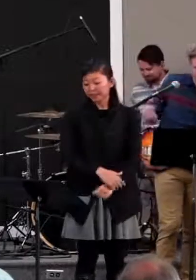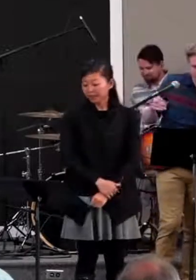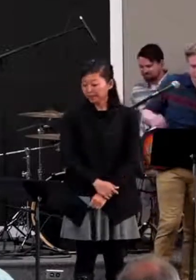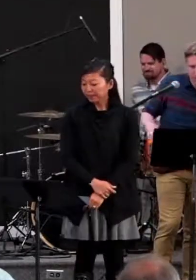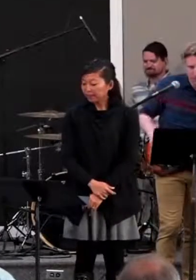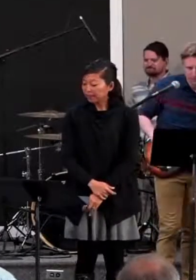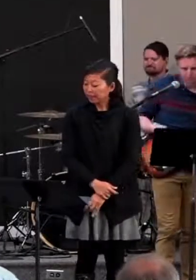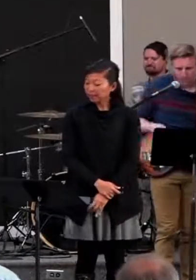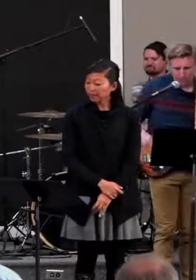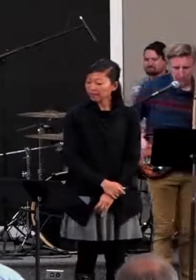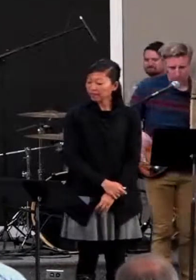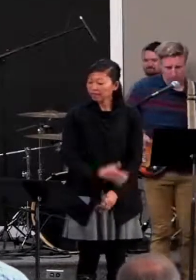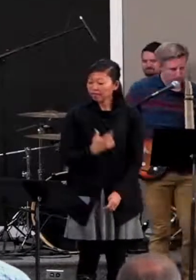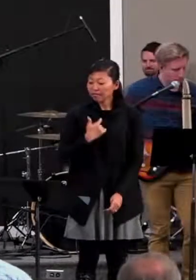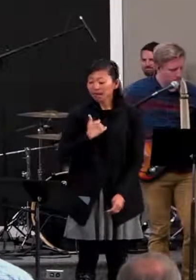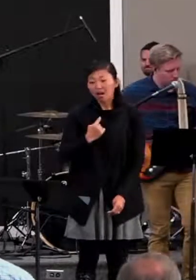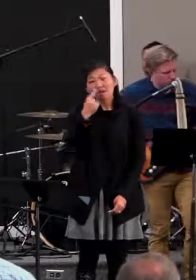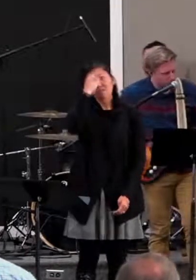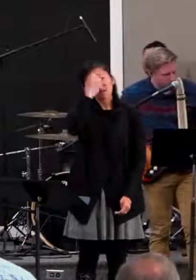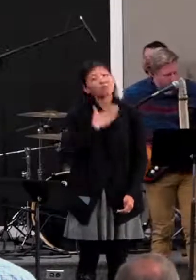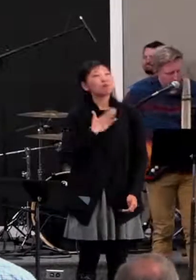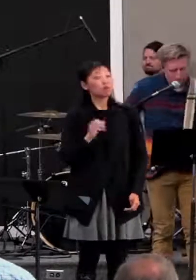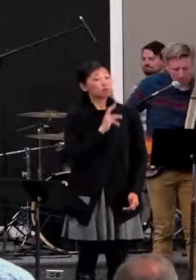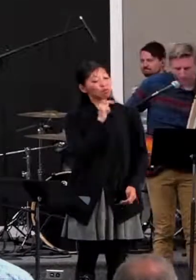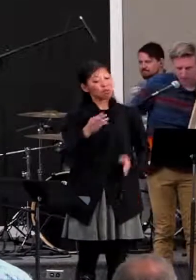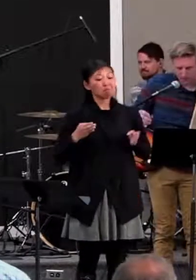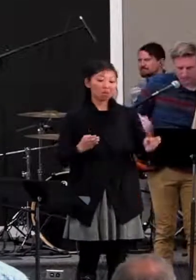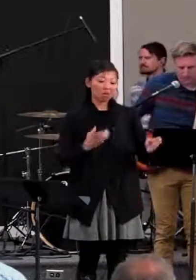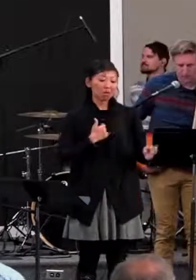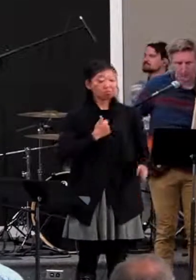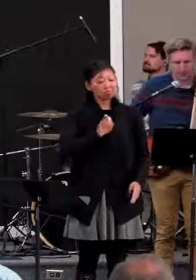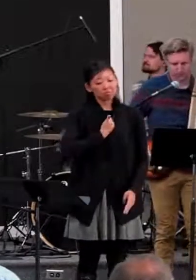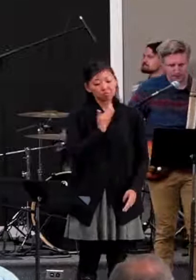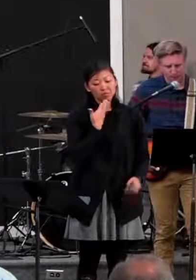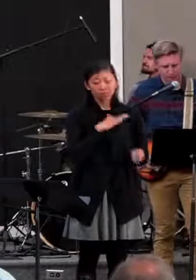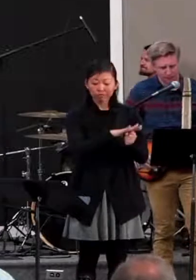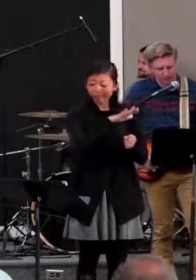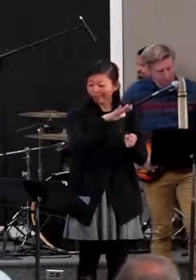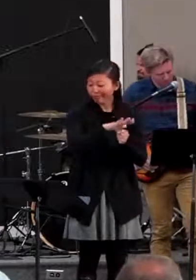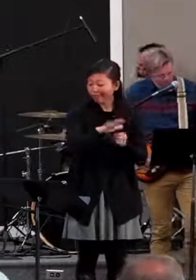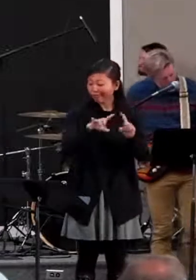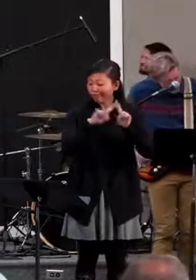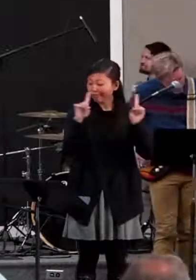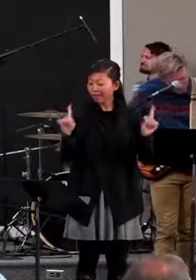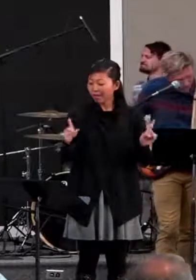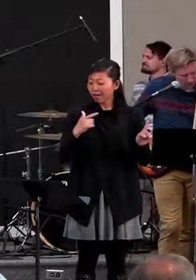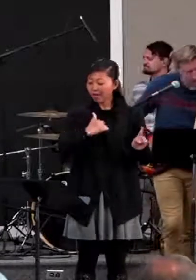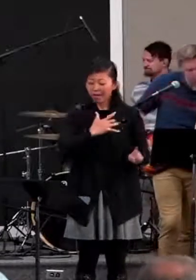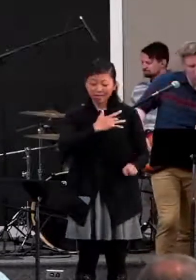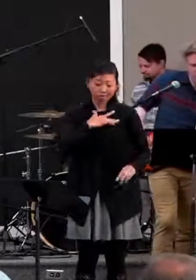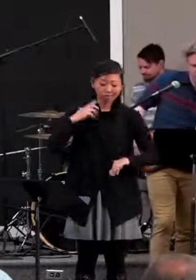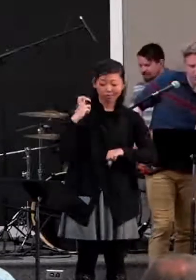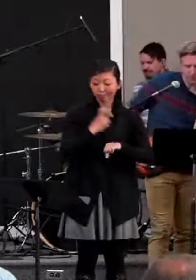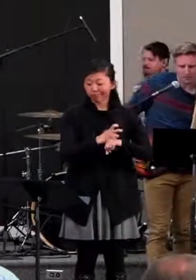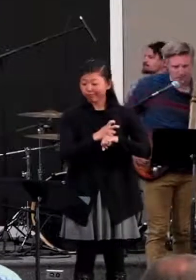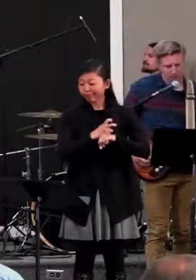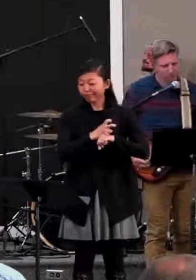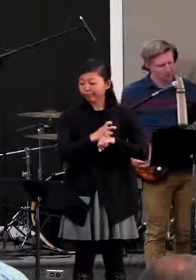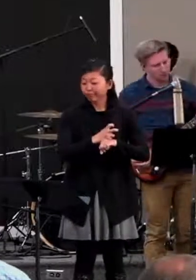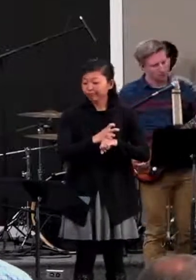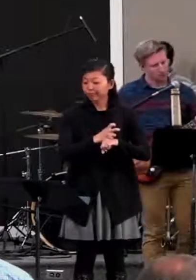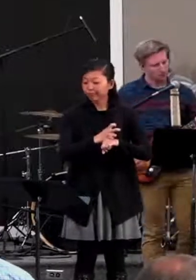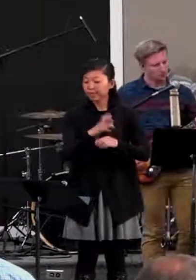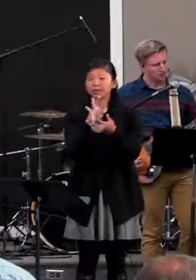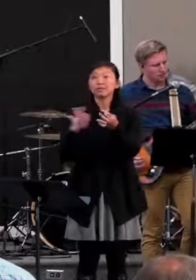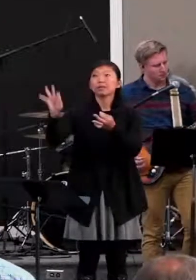I swore I knew the way on my own. Head full of rocks, a heart made of stone. The Spirit